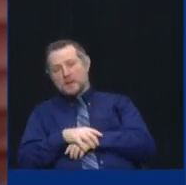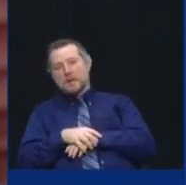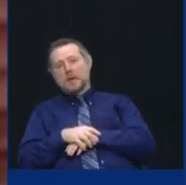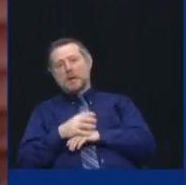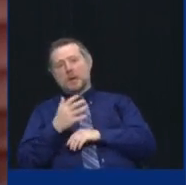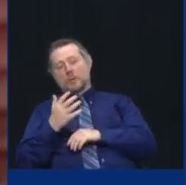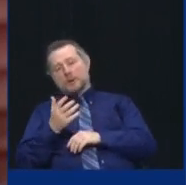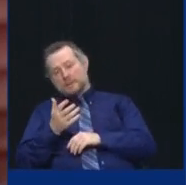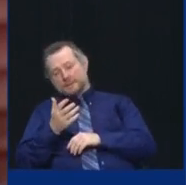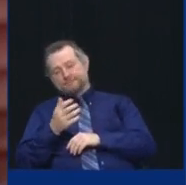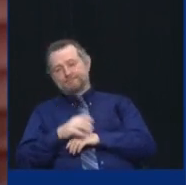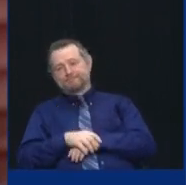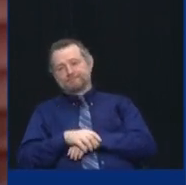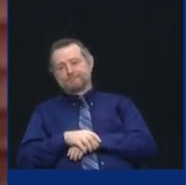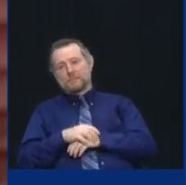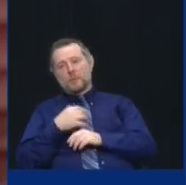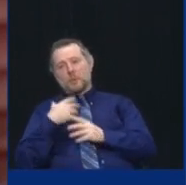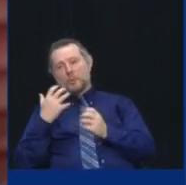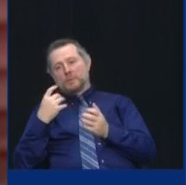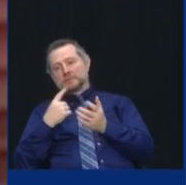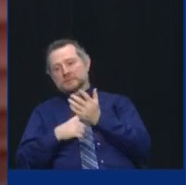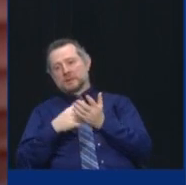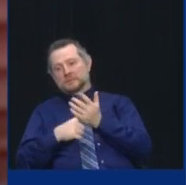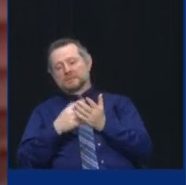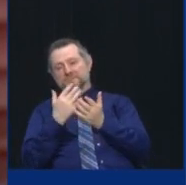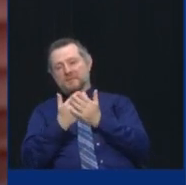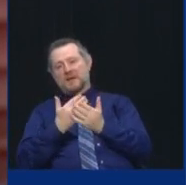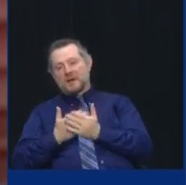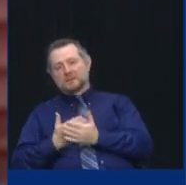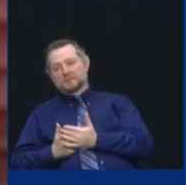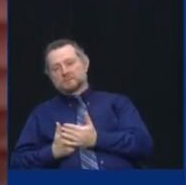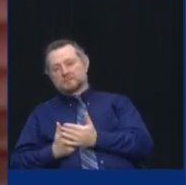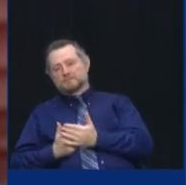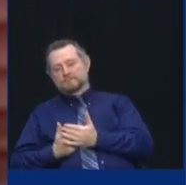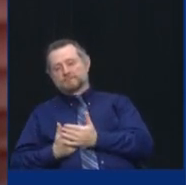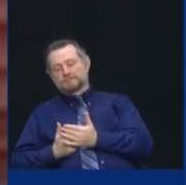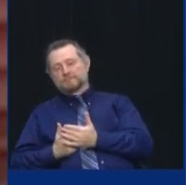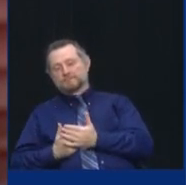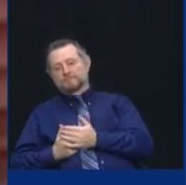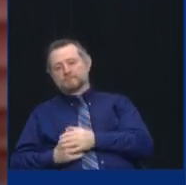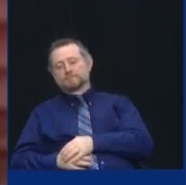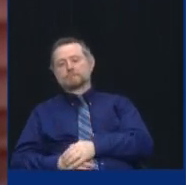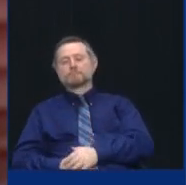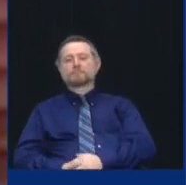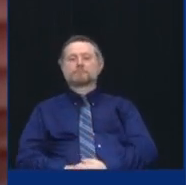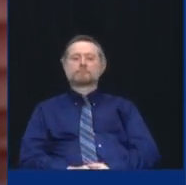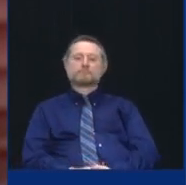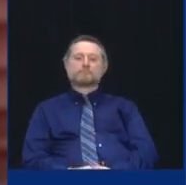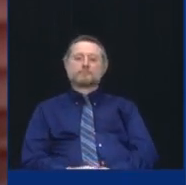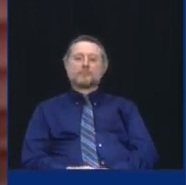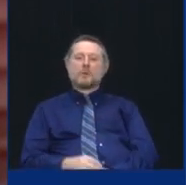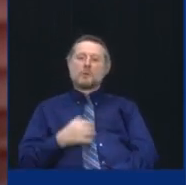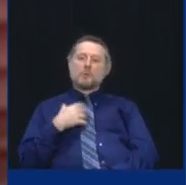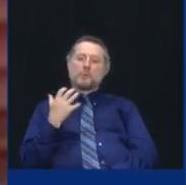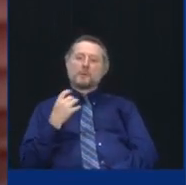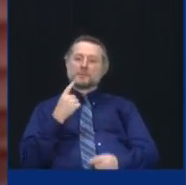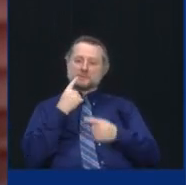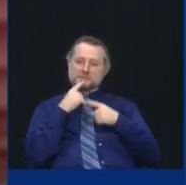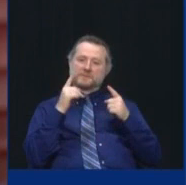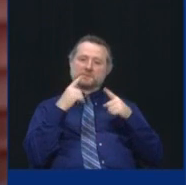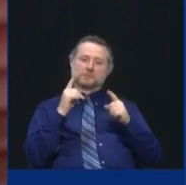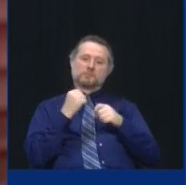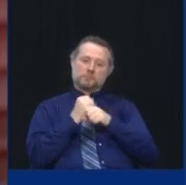Let's just talk some facts, okay? Because I want to be productive.